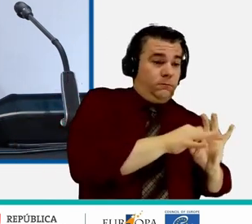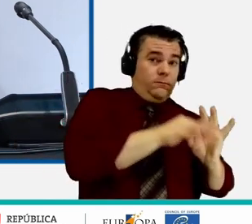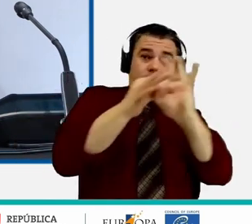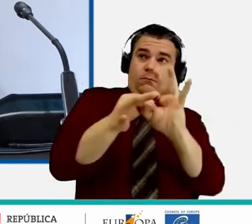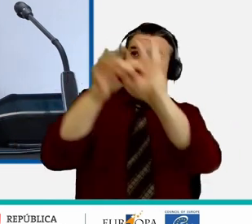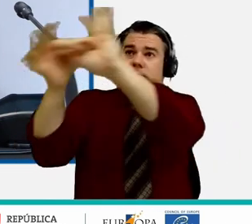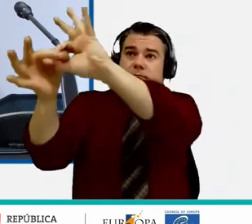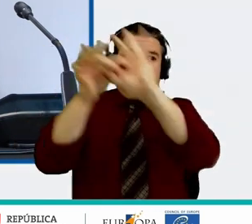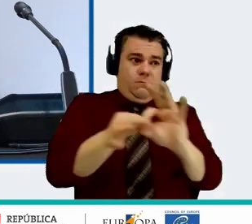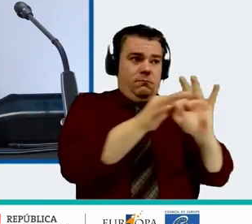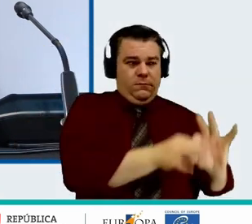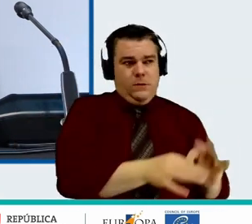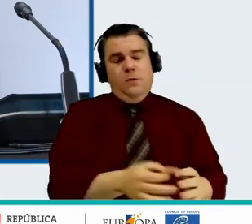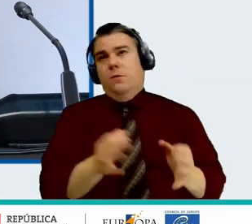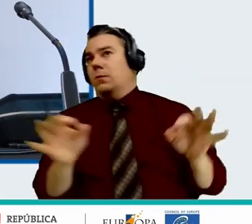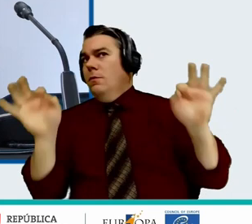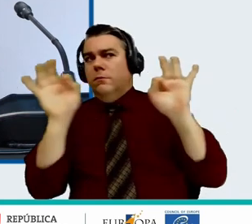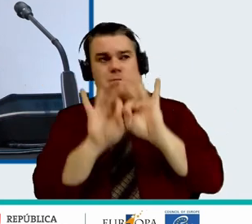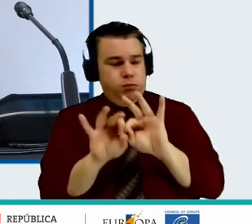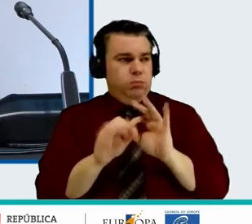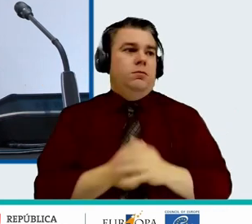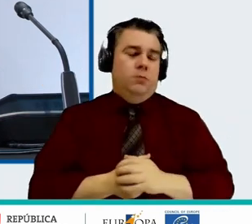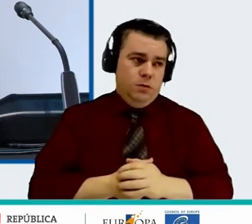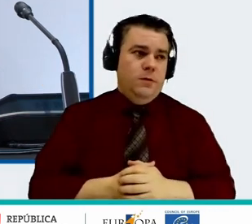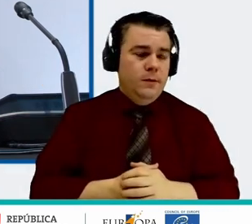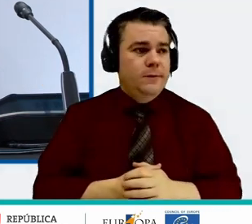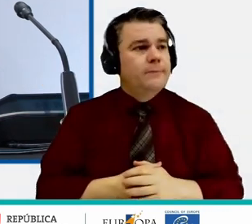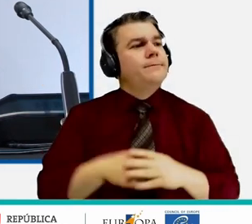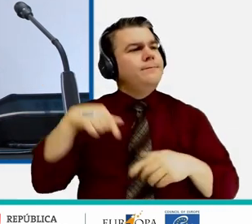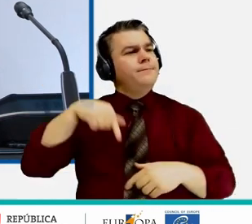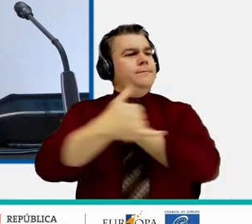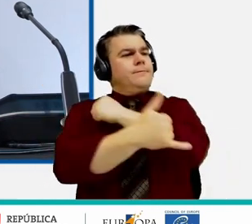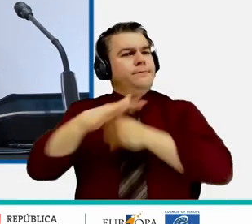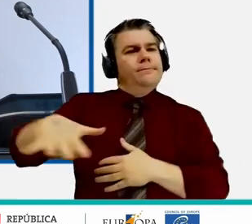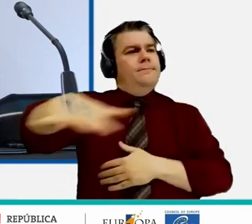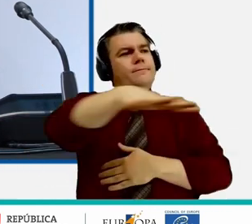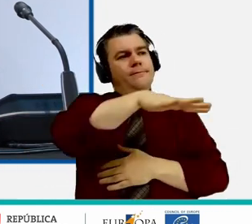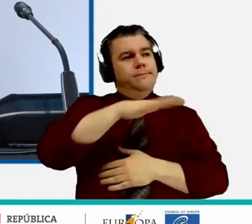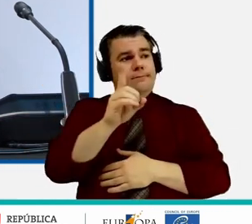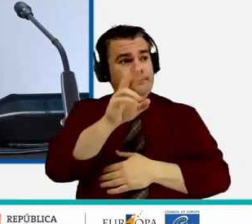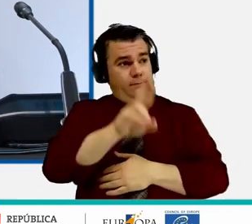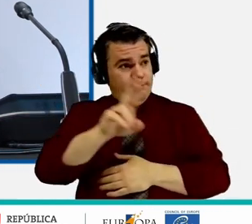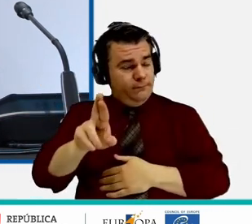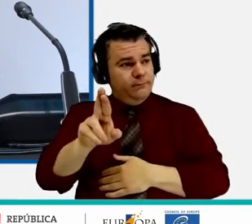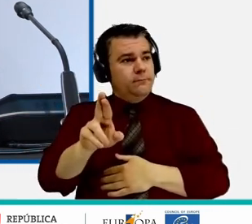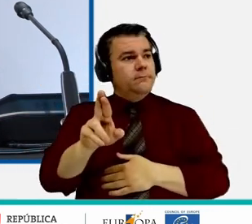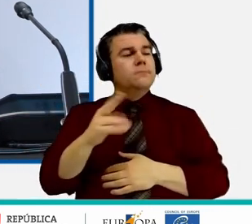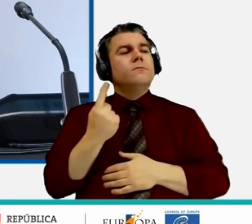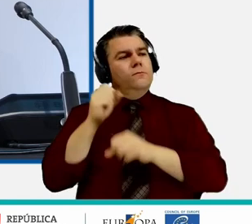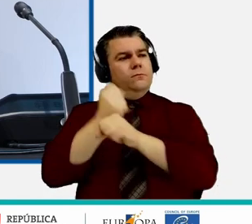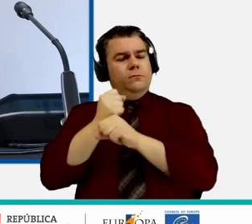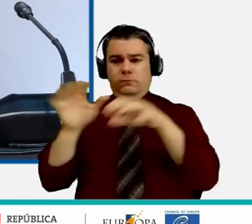of strategies. Currently, in our national platform for DRR, we have a working group on resilient